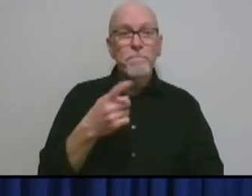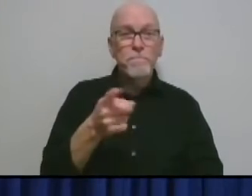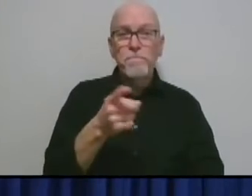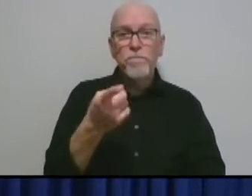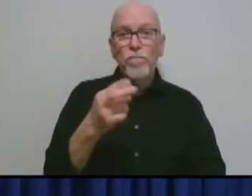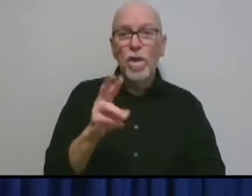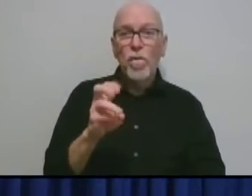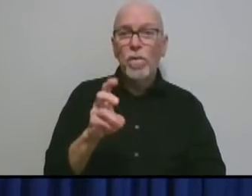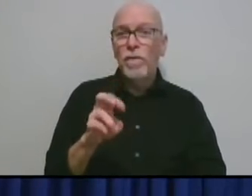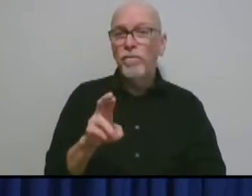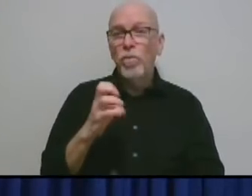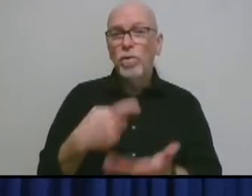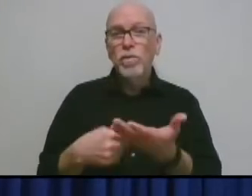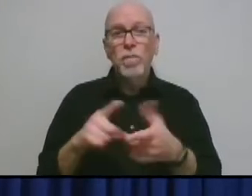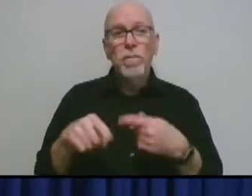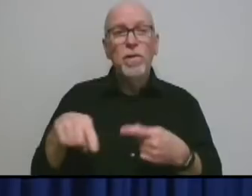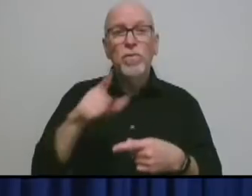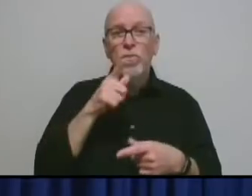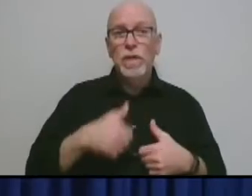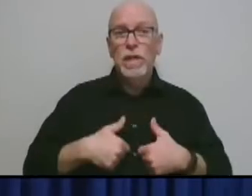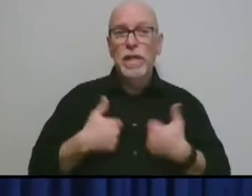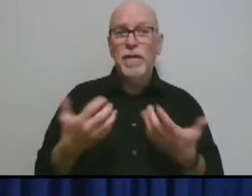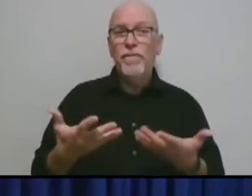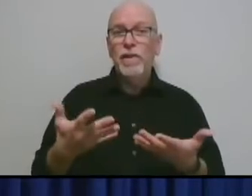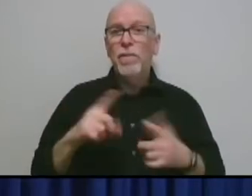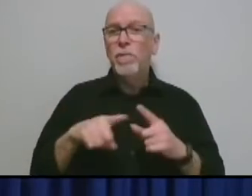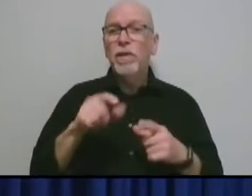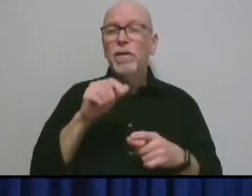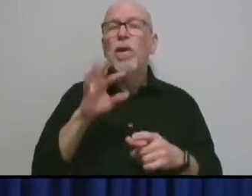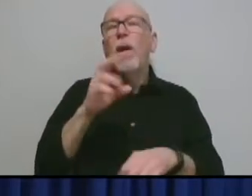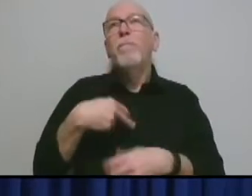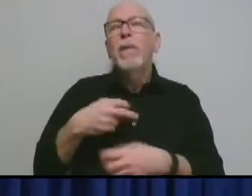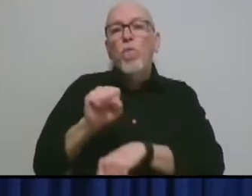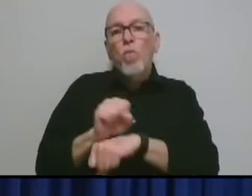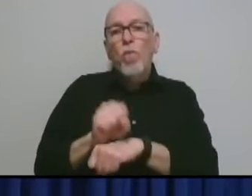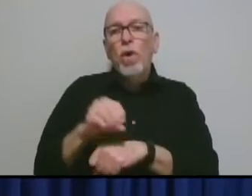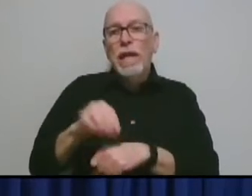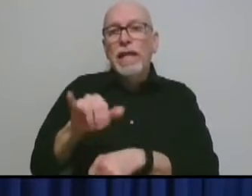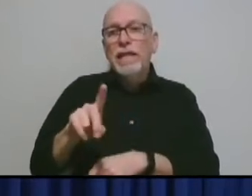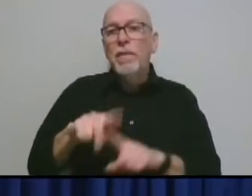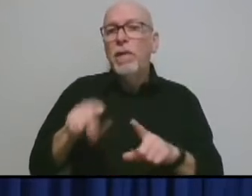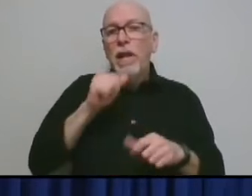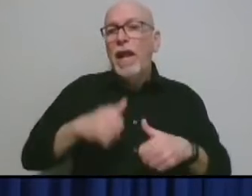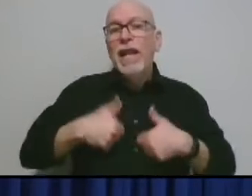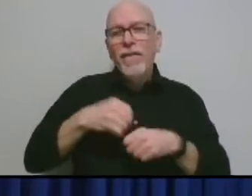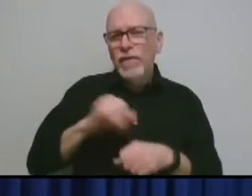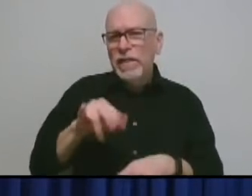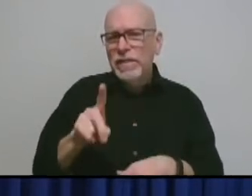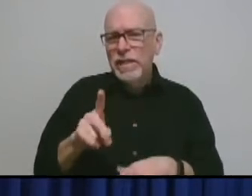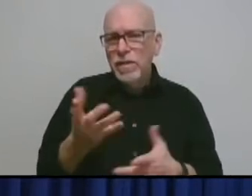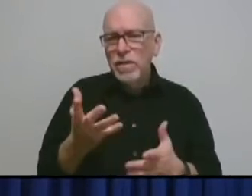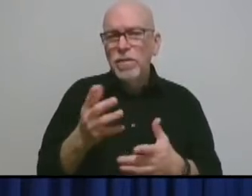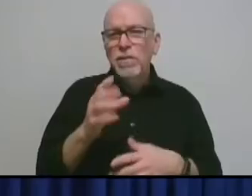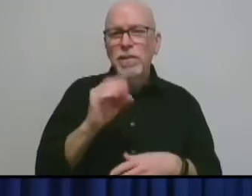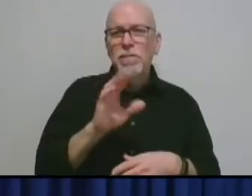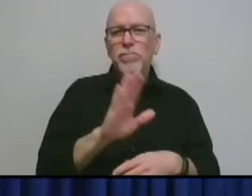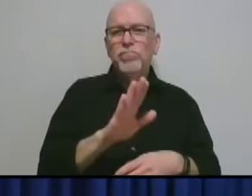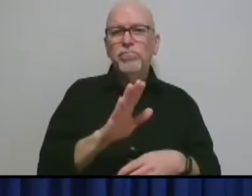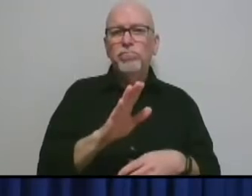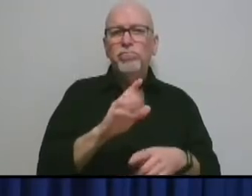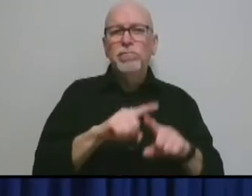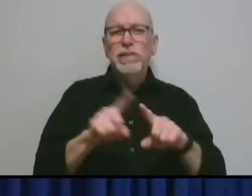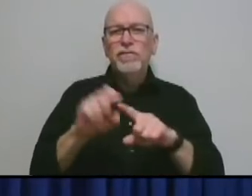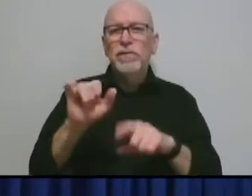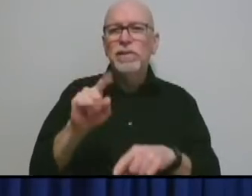the folks who live here but don't, or work here but don't live here, in terms of the multiple sites that we have